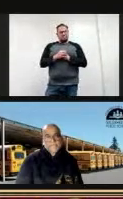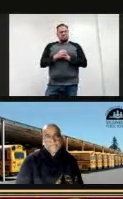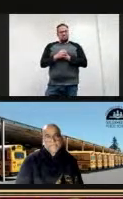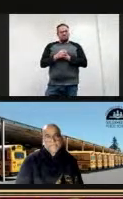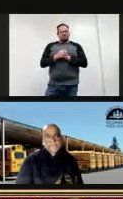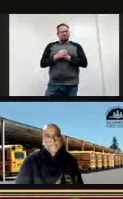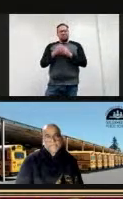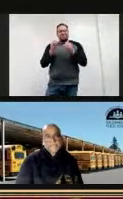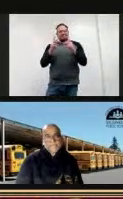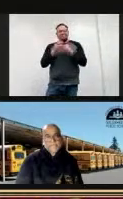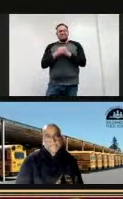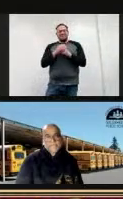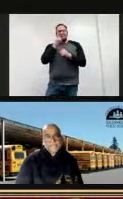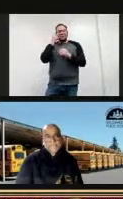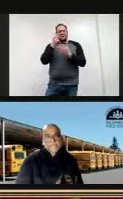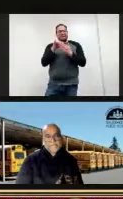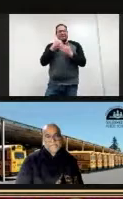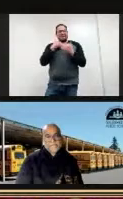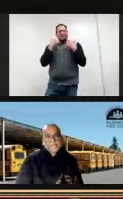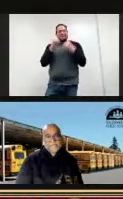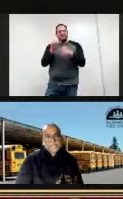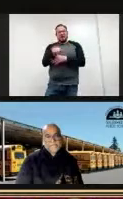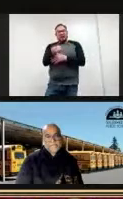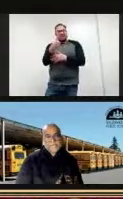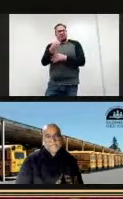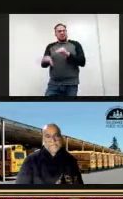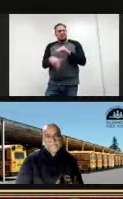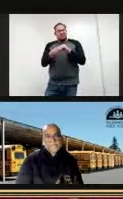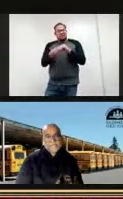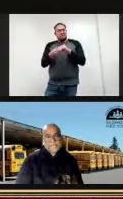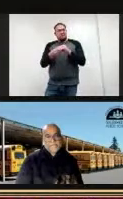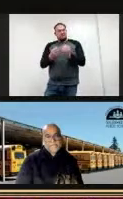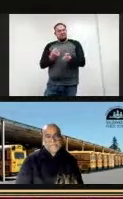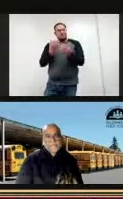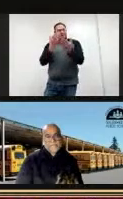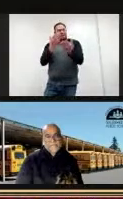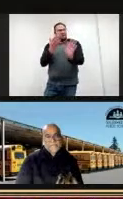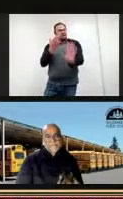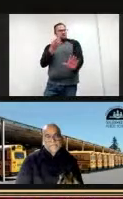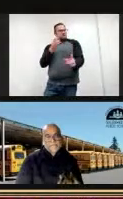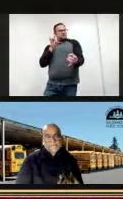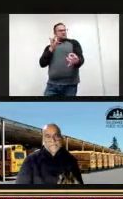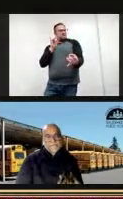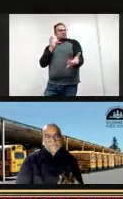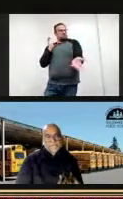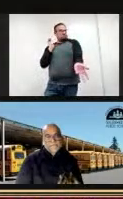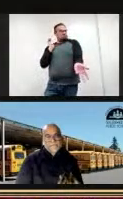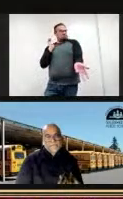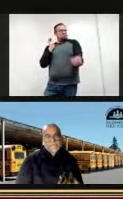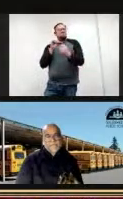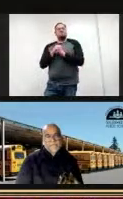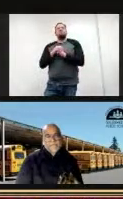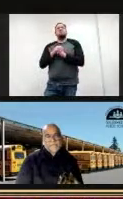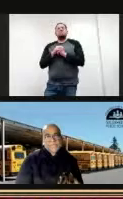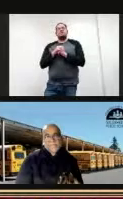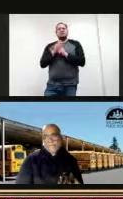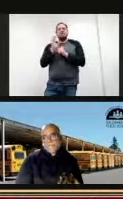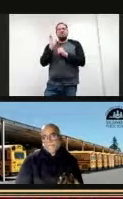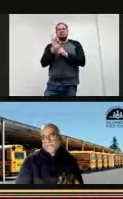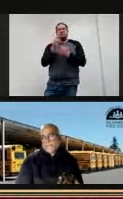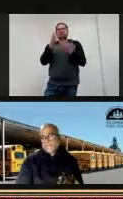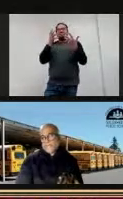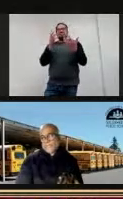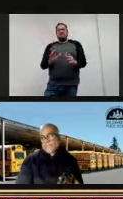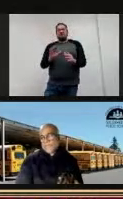All right, I don't think I have any other additional suggested feedback. So that would conclude